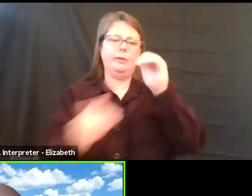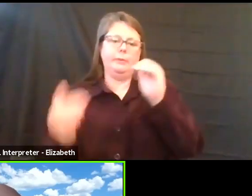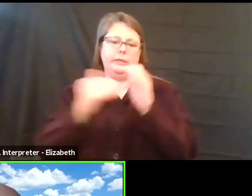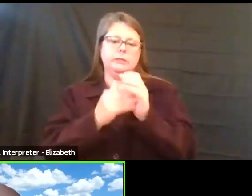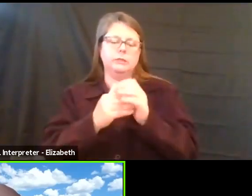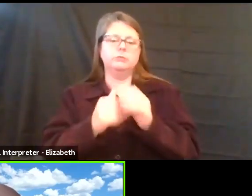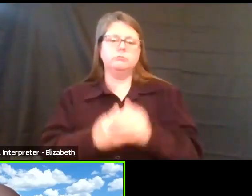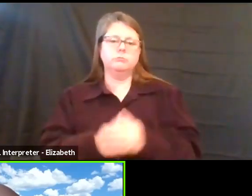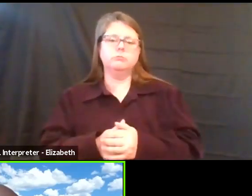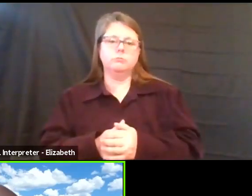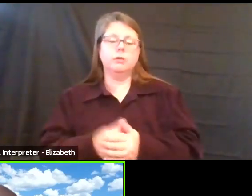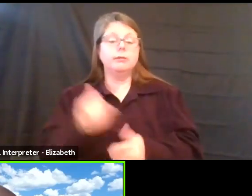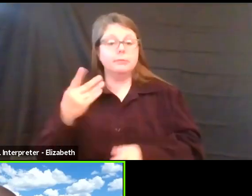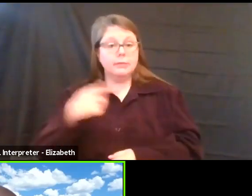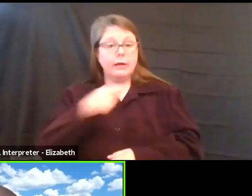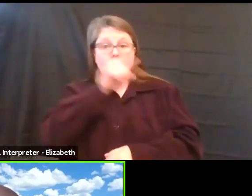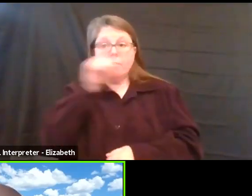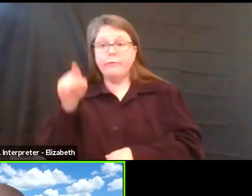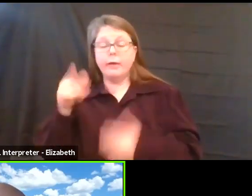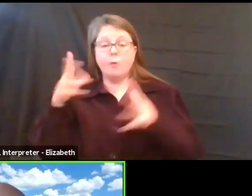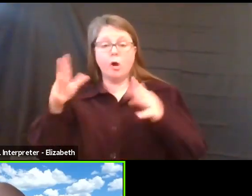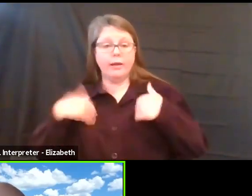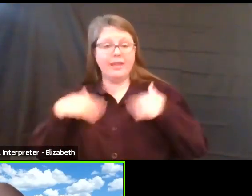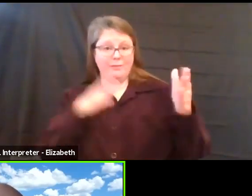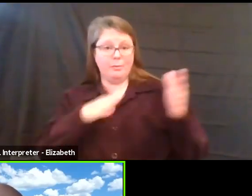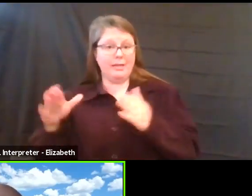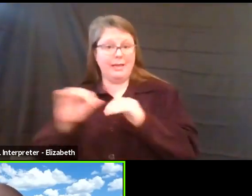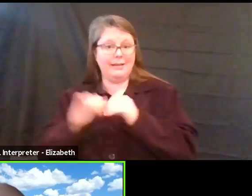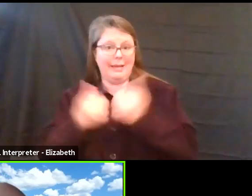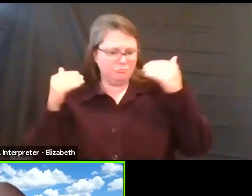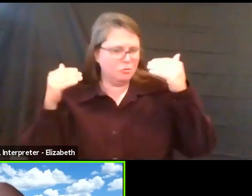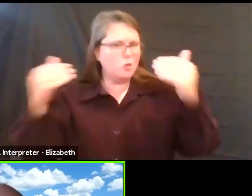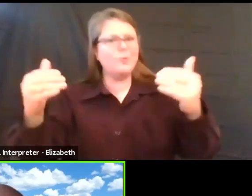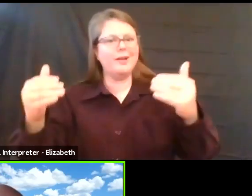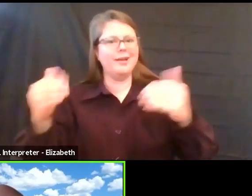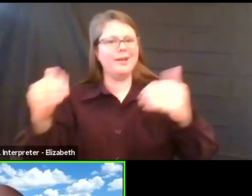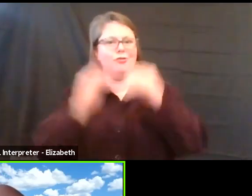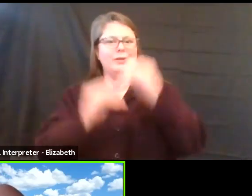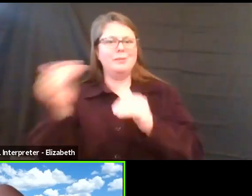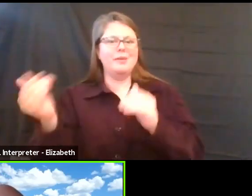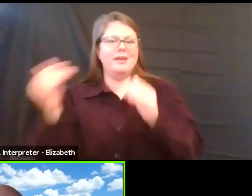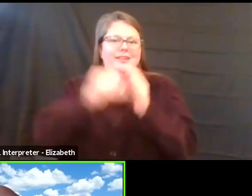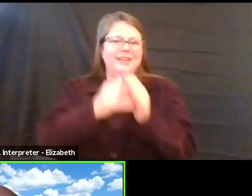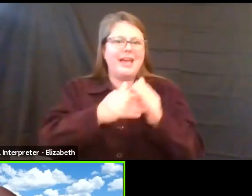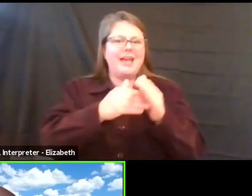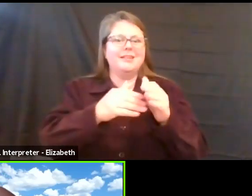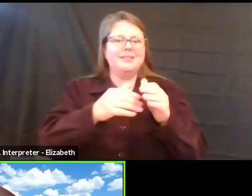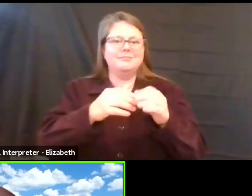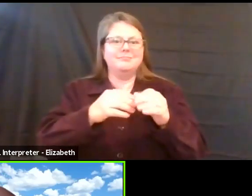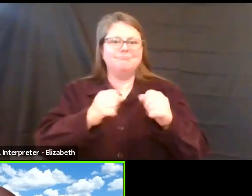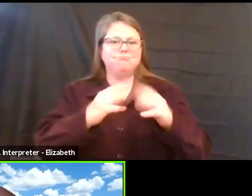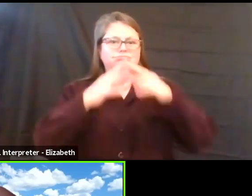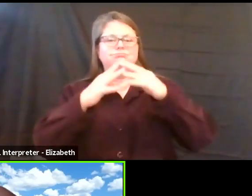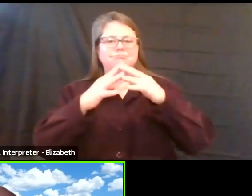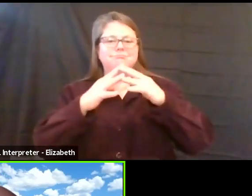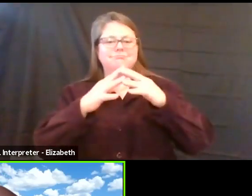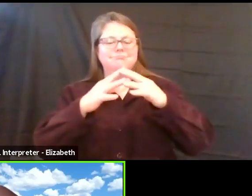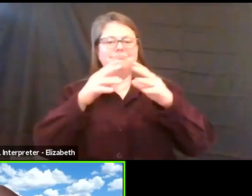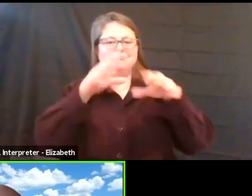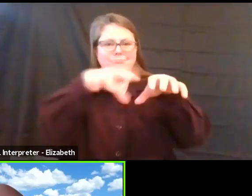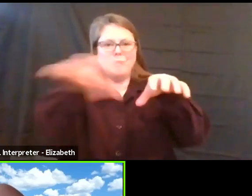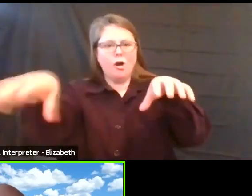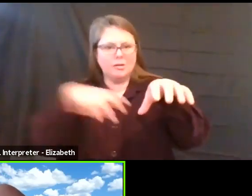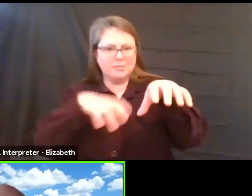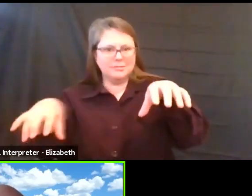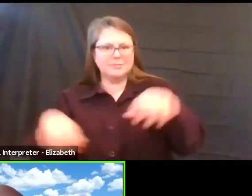plans to go ahead and rebuild their park. So that's really great news. If owners decide they